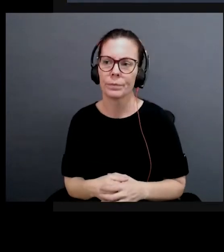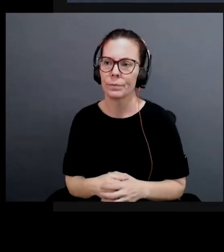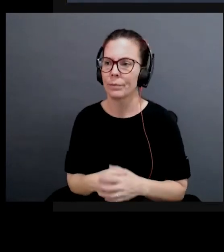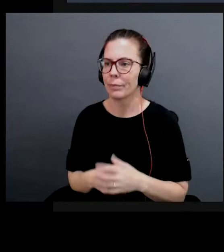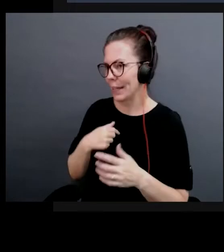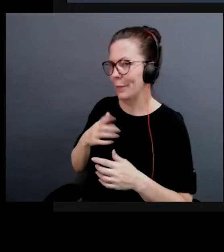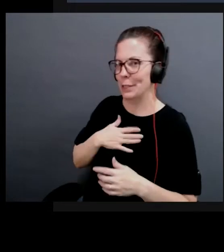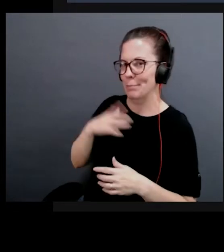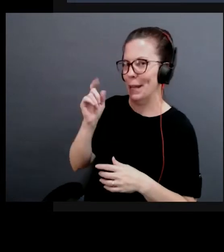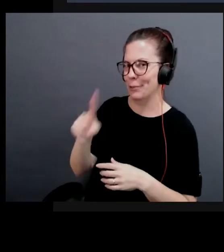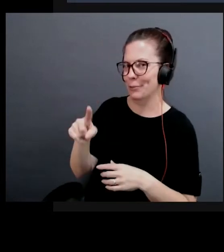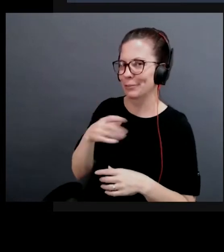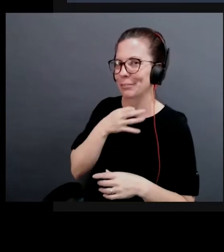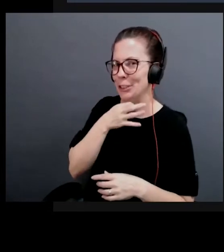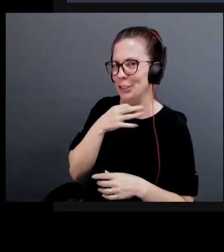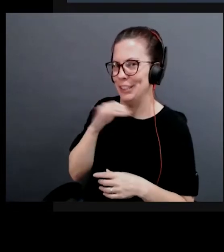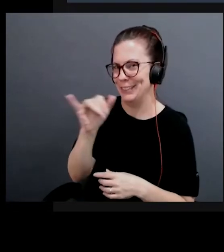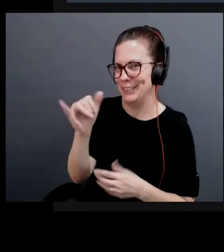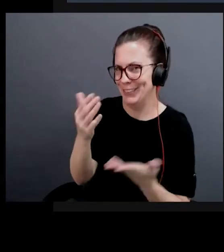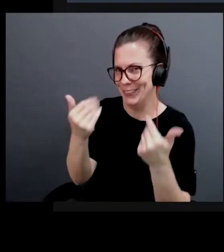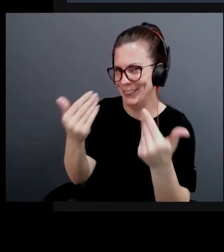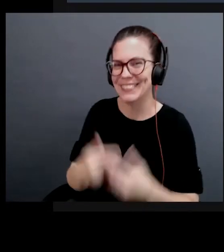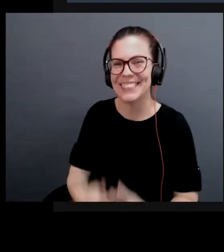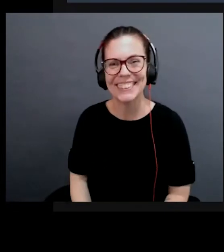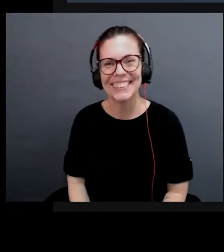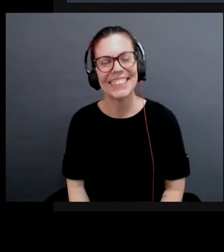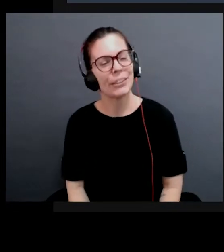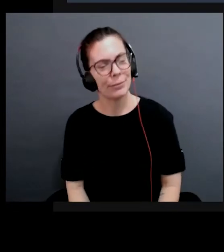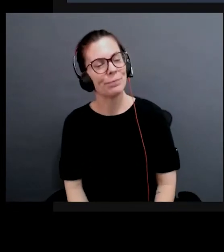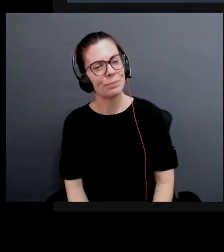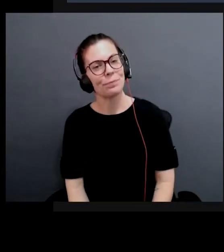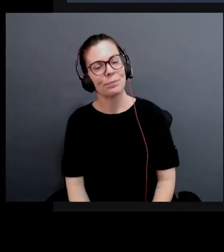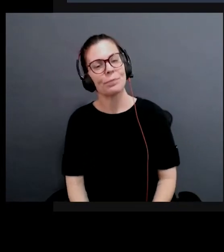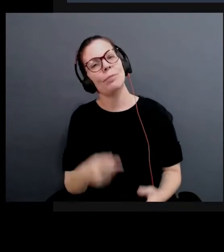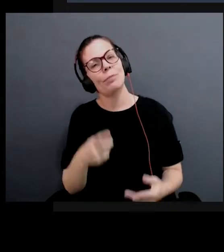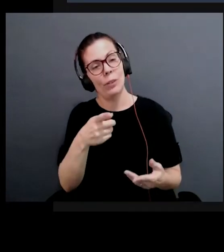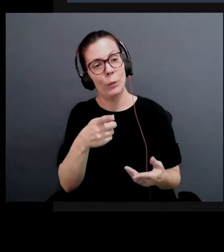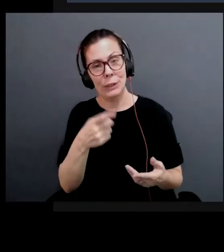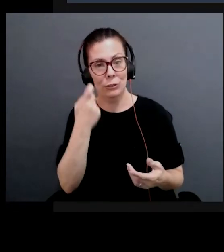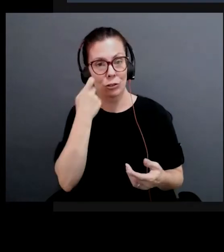about. Yeah, go ahead. Yeah. I mean, actually, what you just